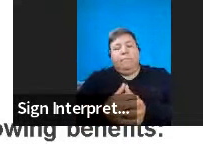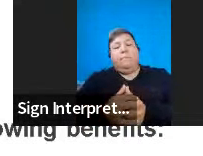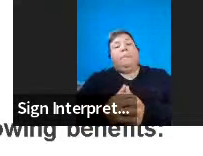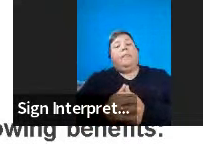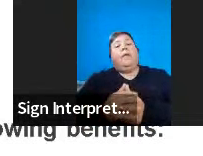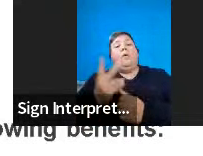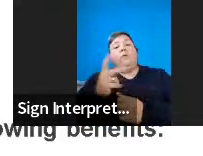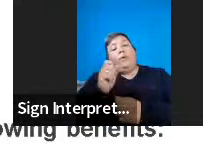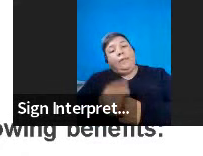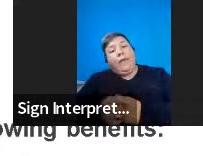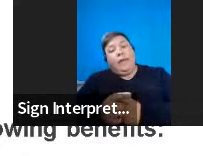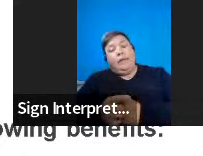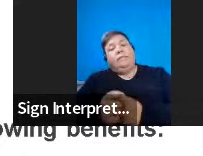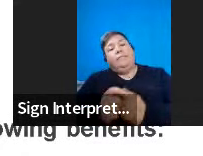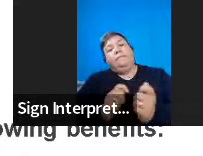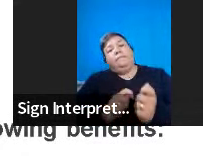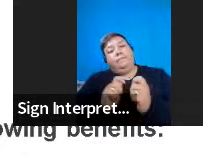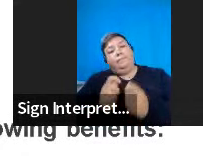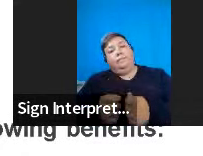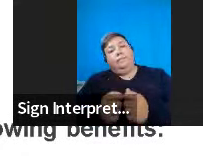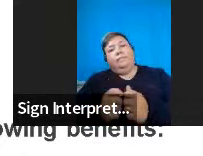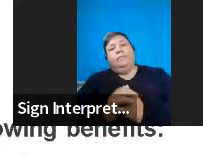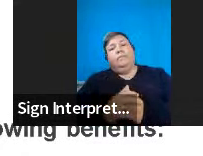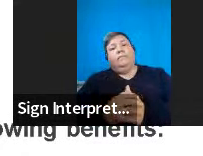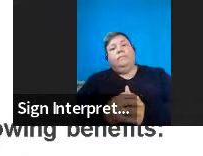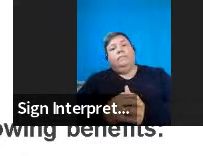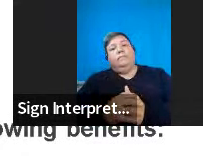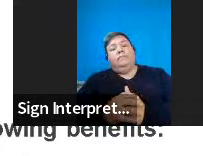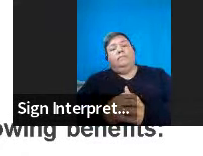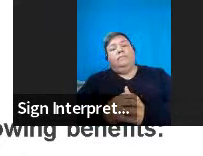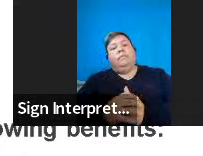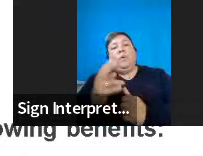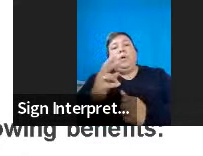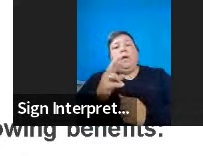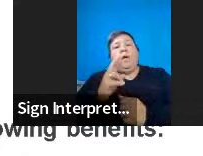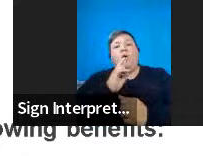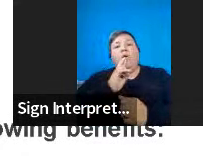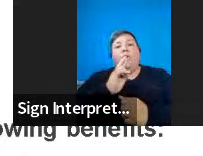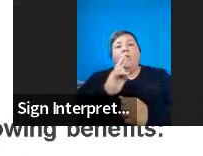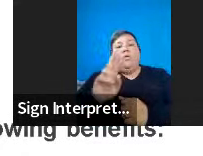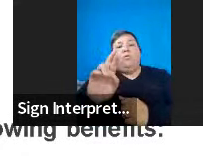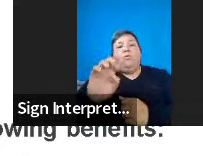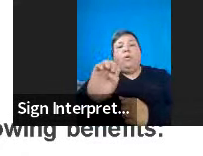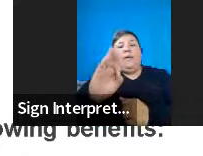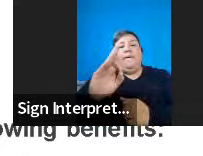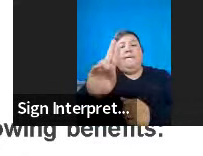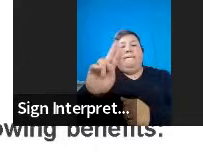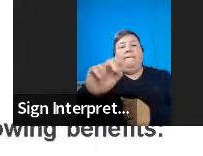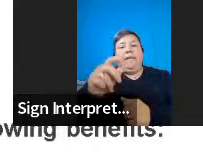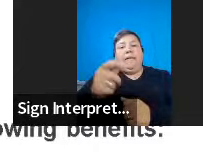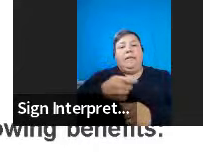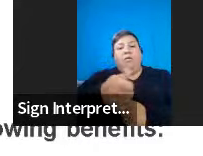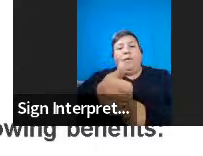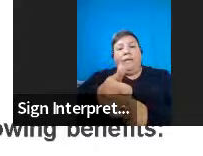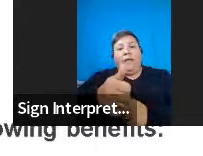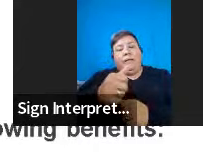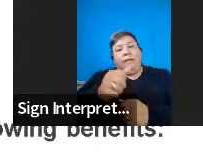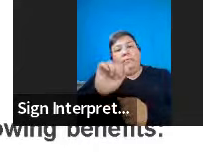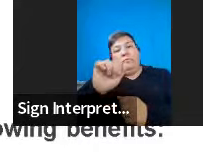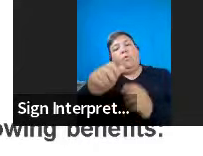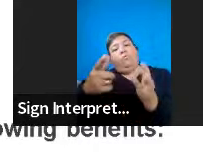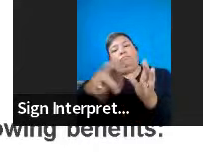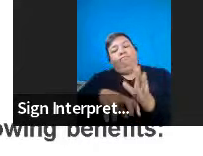also brought in the expediting of refund and drawback applications. So when you submit your drawback or your